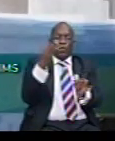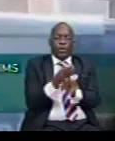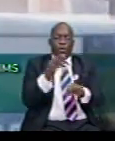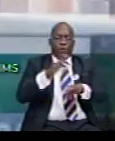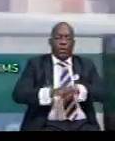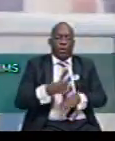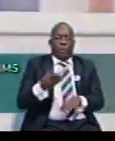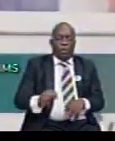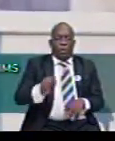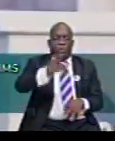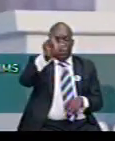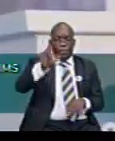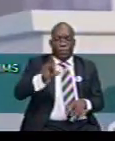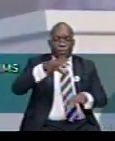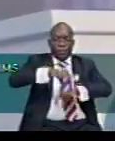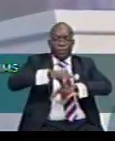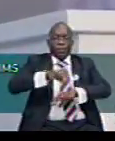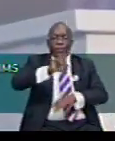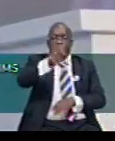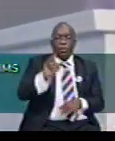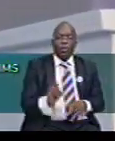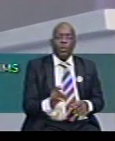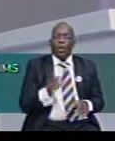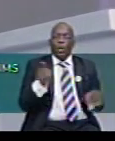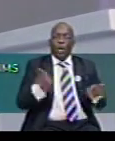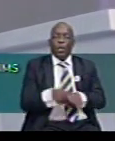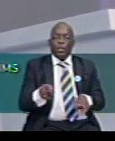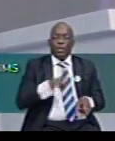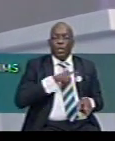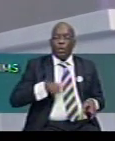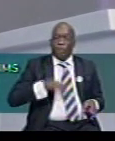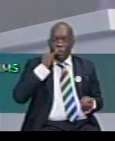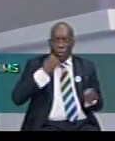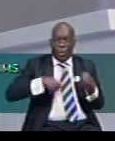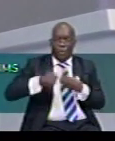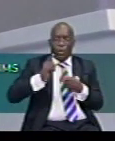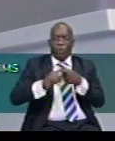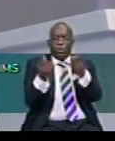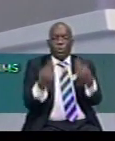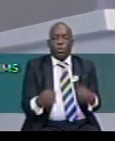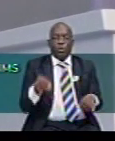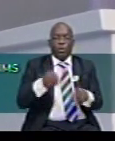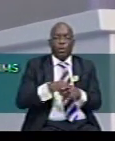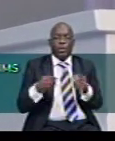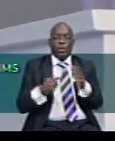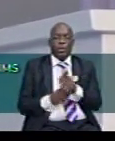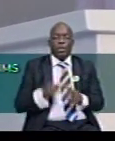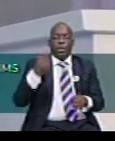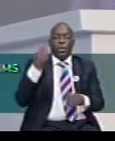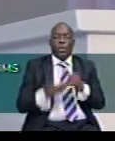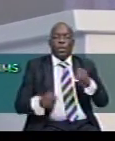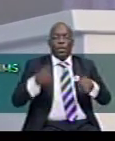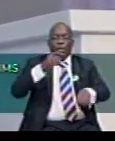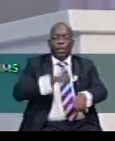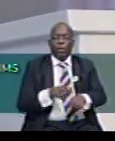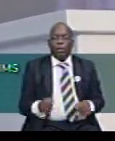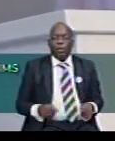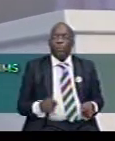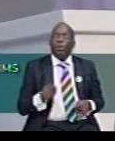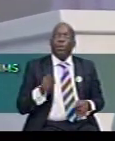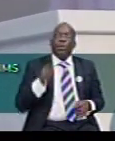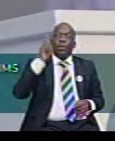is about to come in this end time period, he's looking for